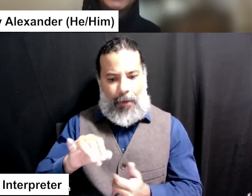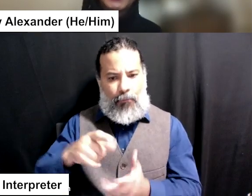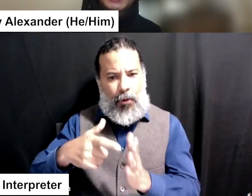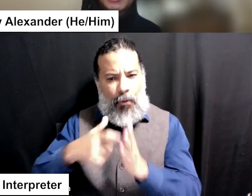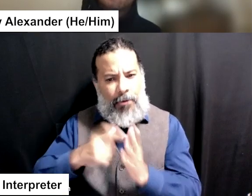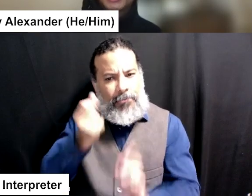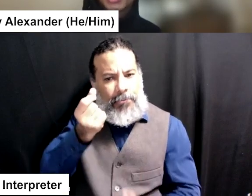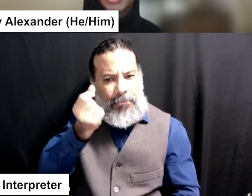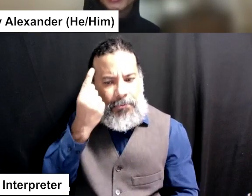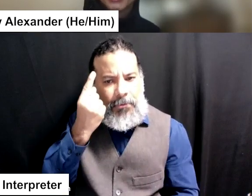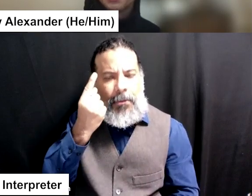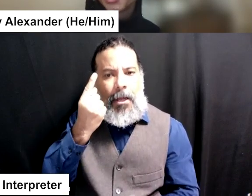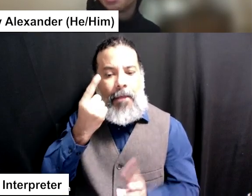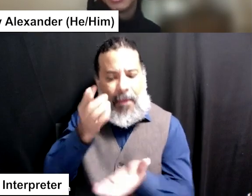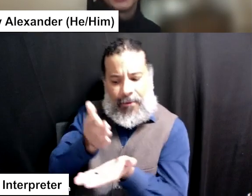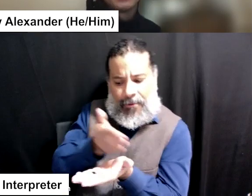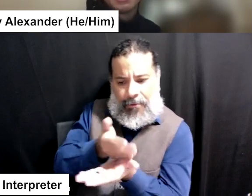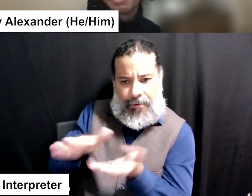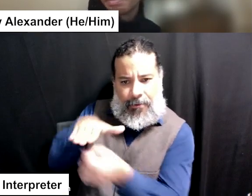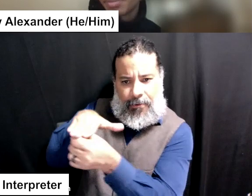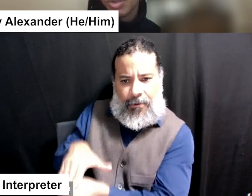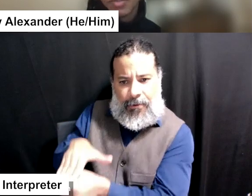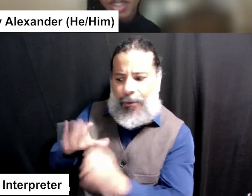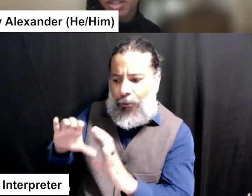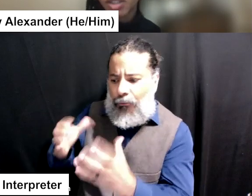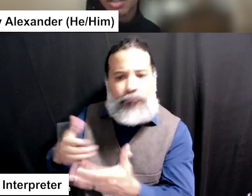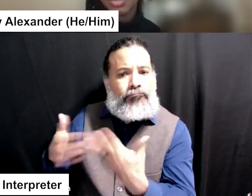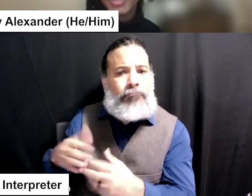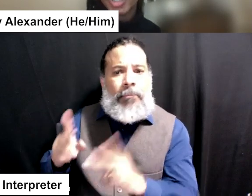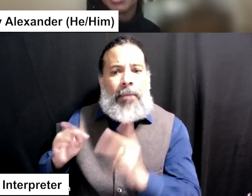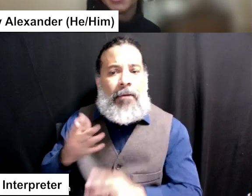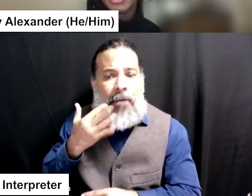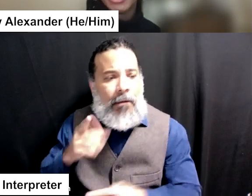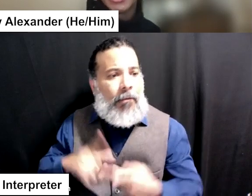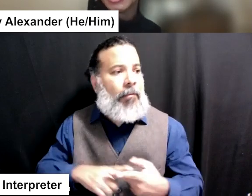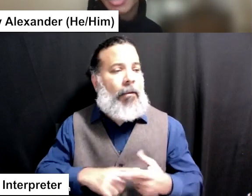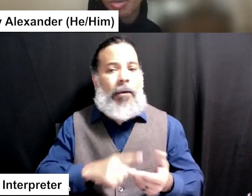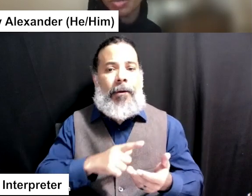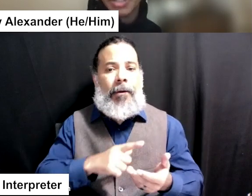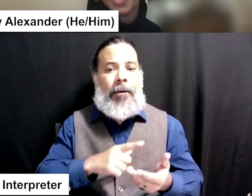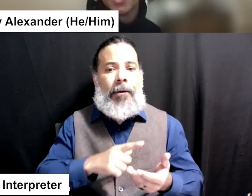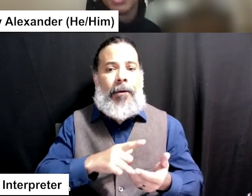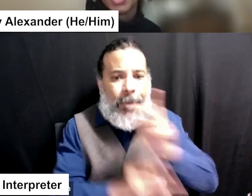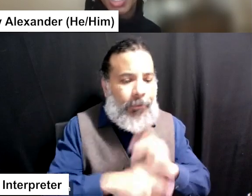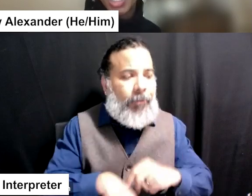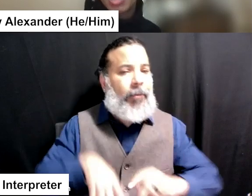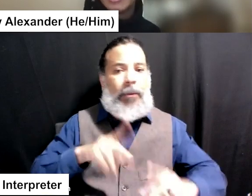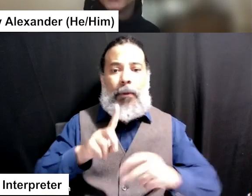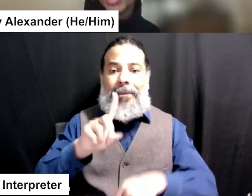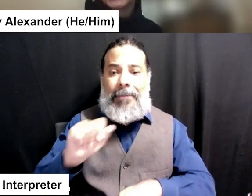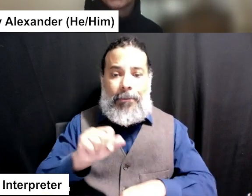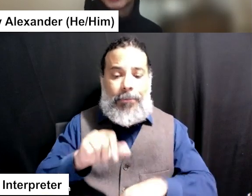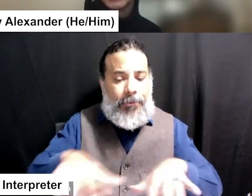that marginalized groups, be it people of color, low-income communities, disabled people,